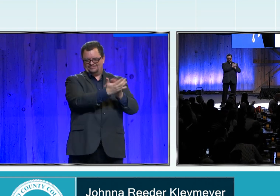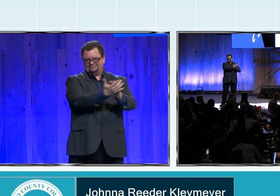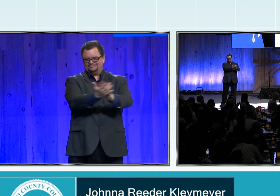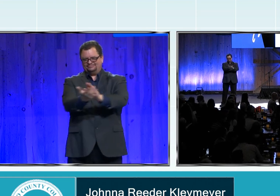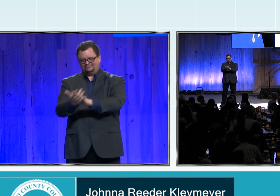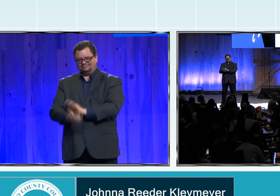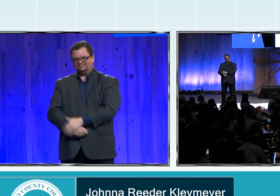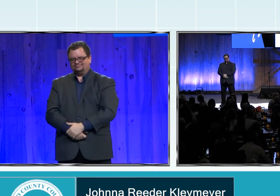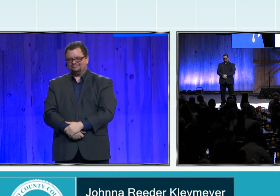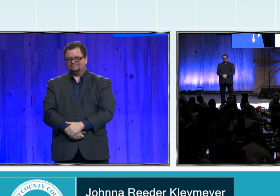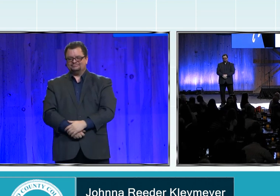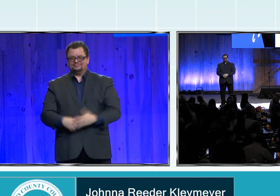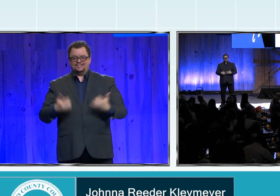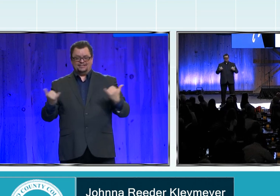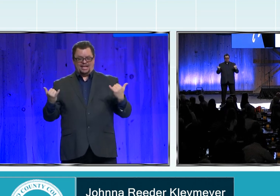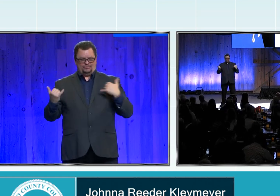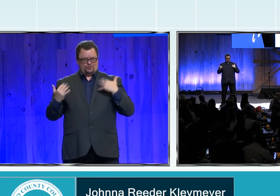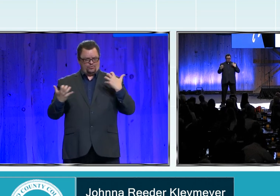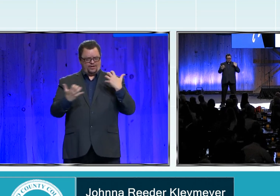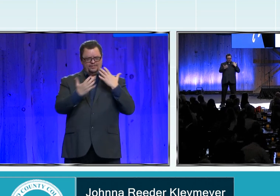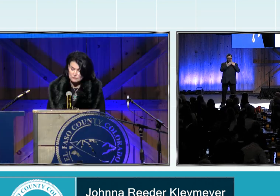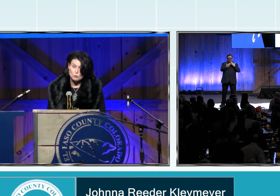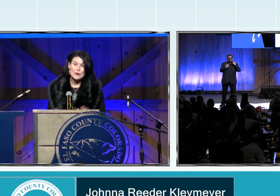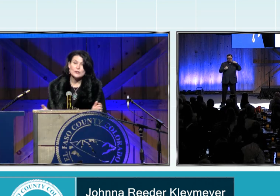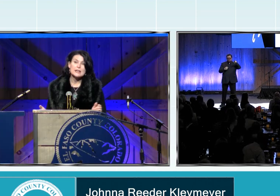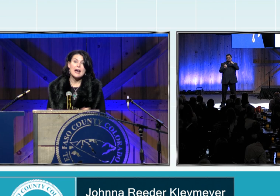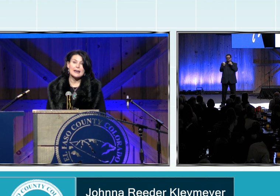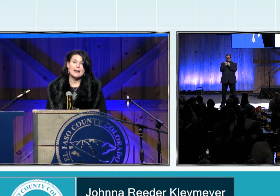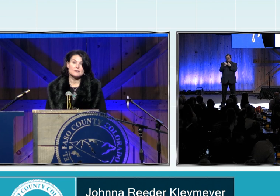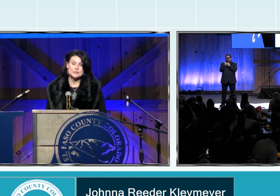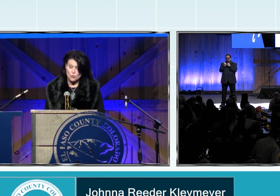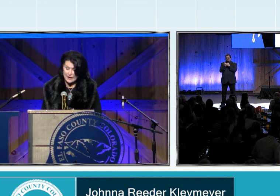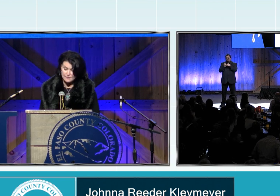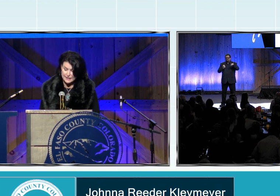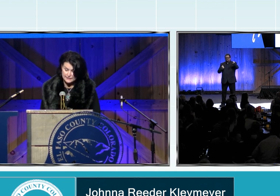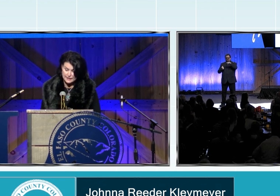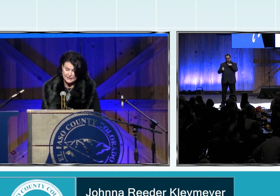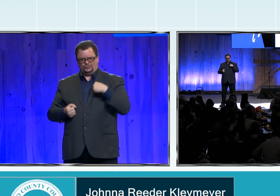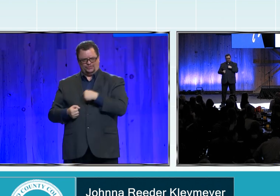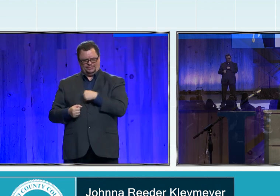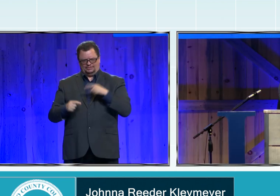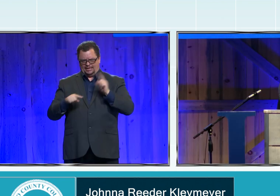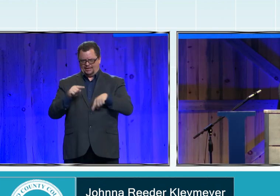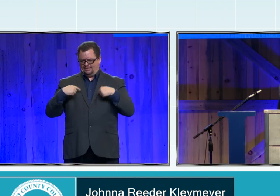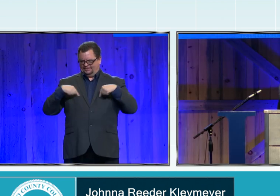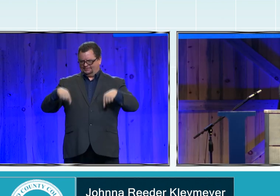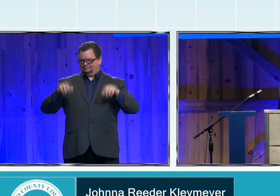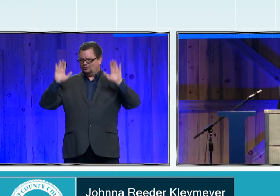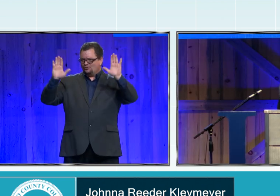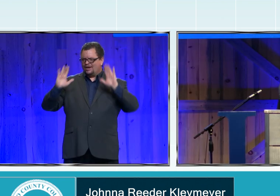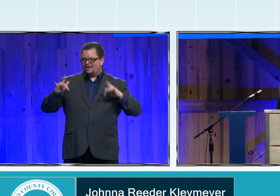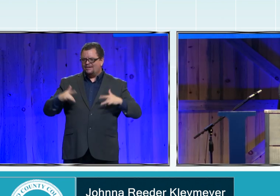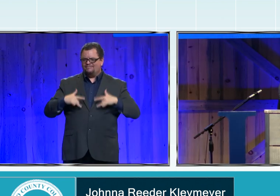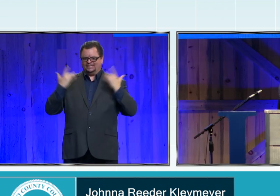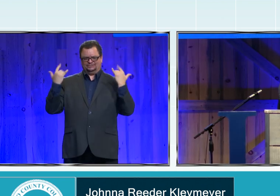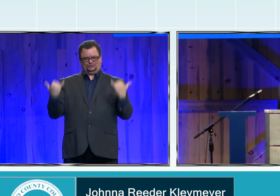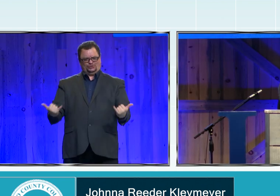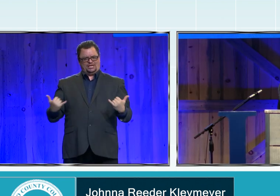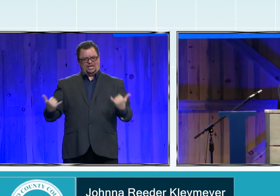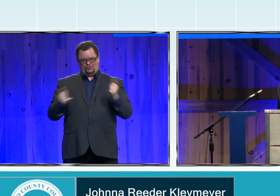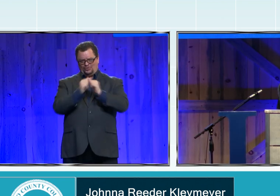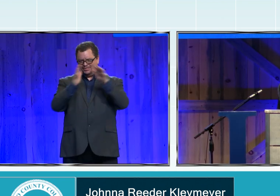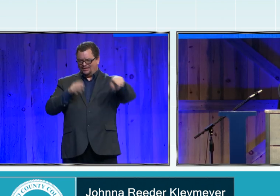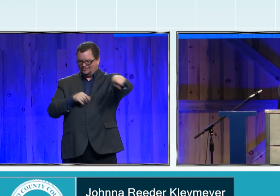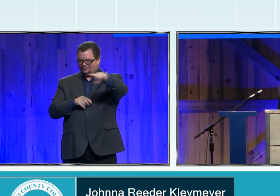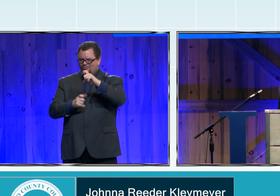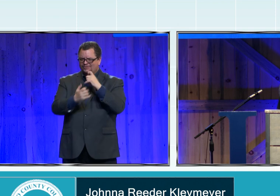And I also want to say thank you to our sponsors. We could not have these great events like today, but also I want to thank you all